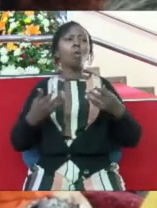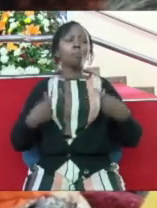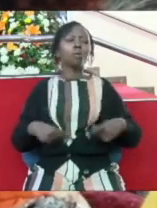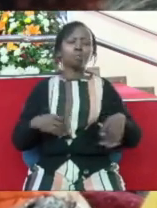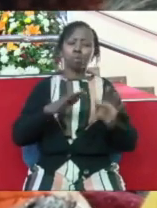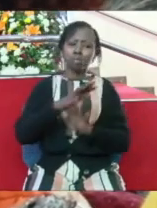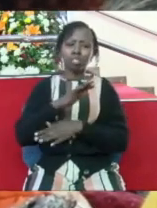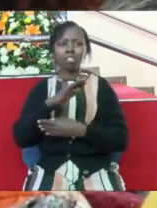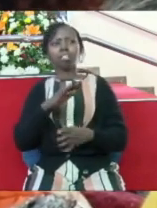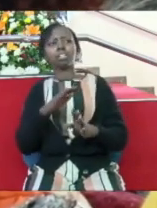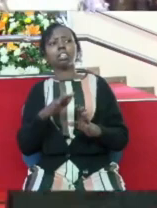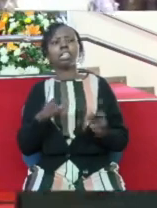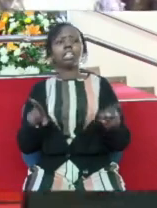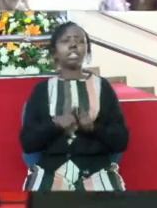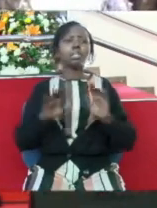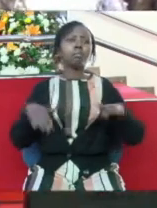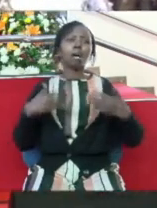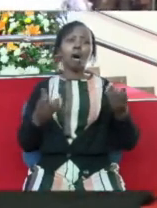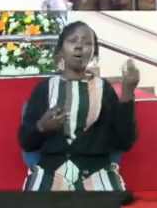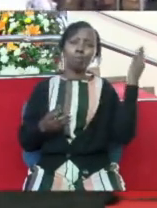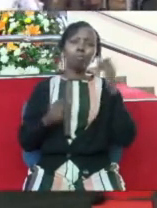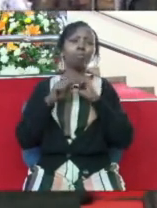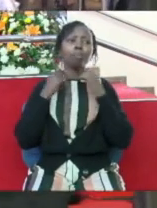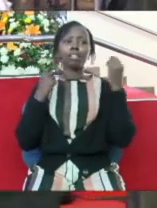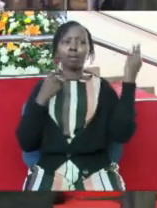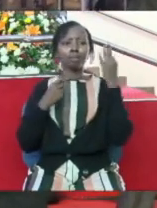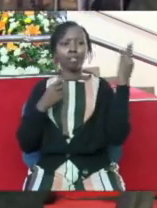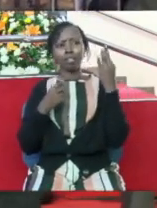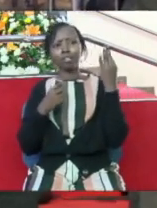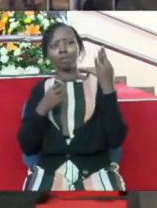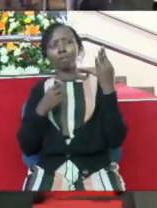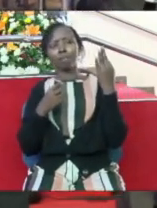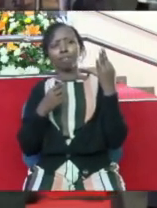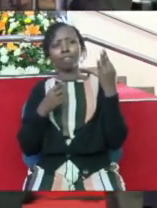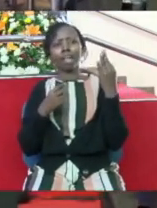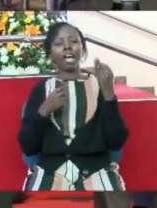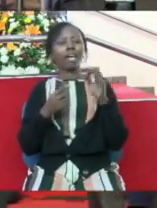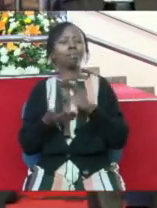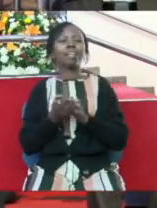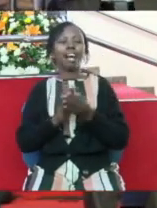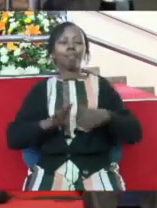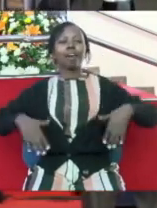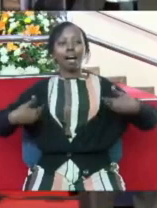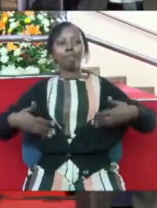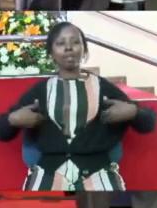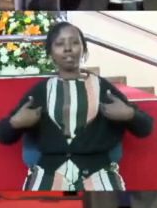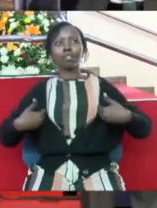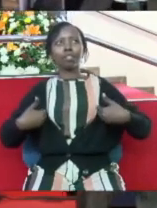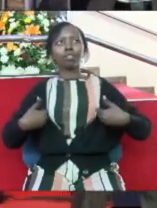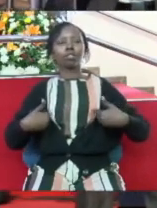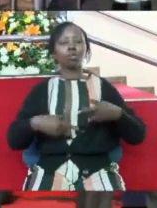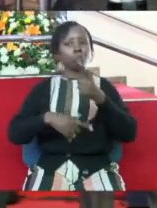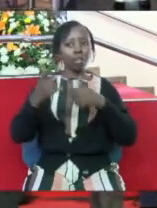see how the pastor preached? Je, uliona vile mchungaji alihubiri? And we were elated by that. Na tukafendezwa na ile. And so we came and received the